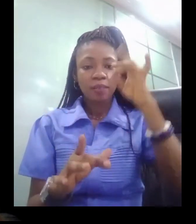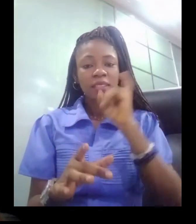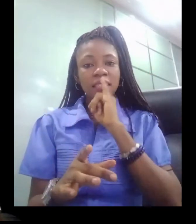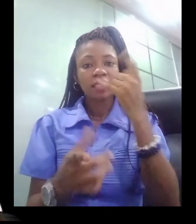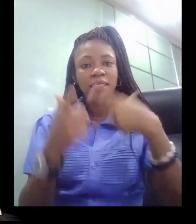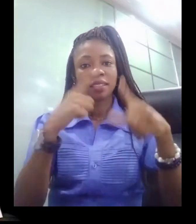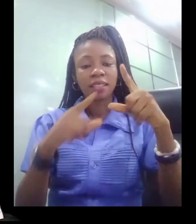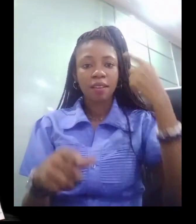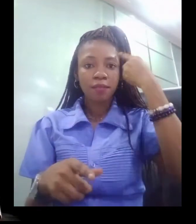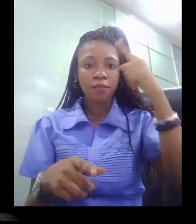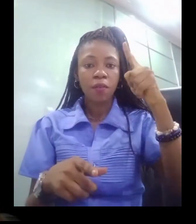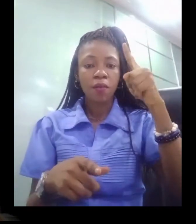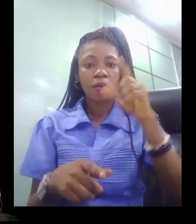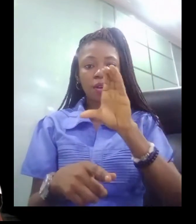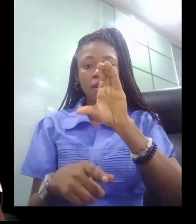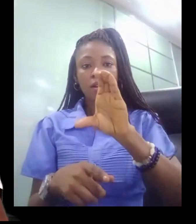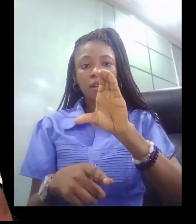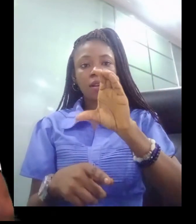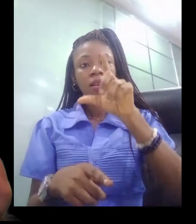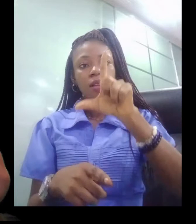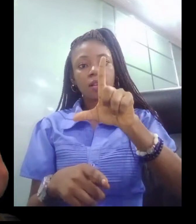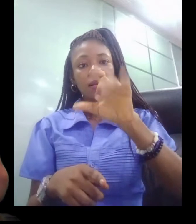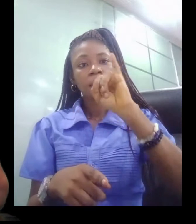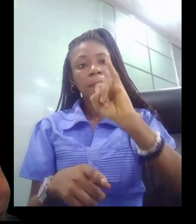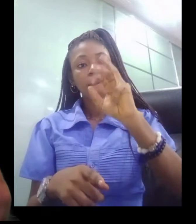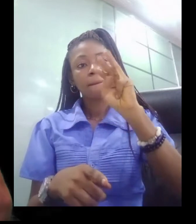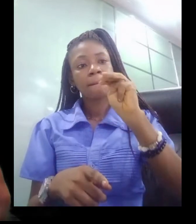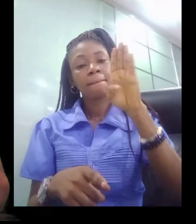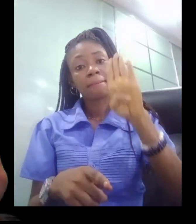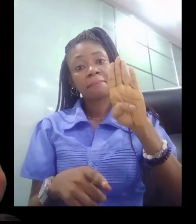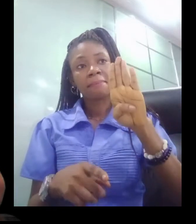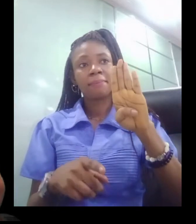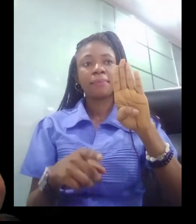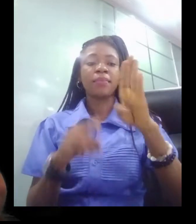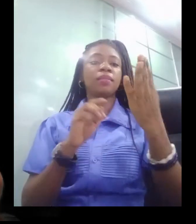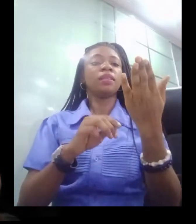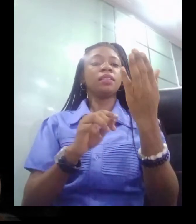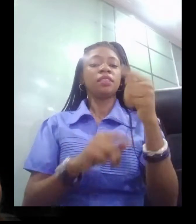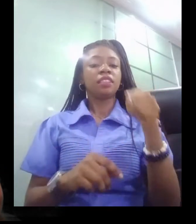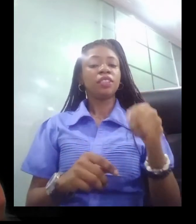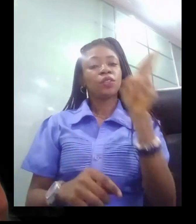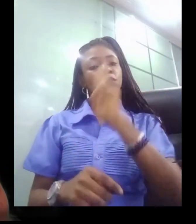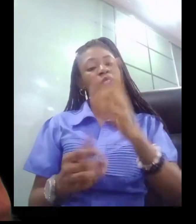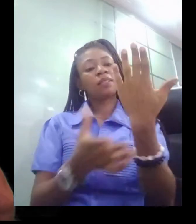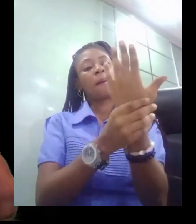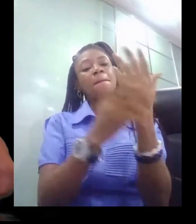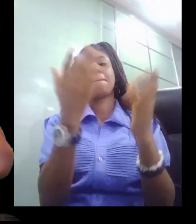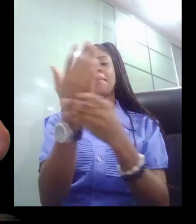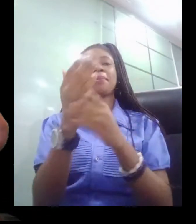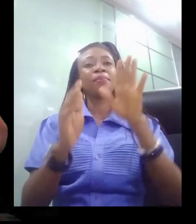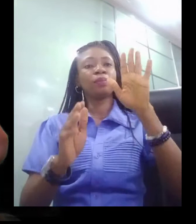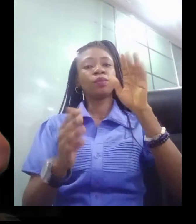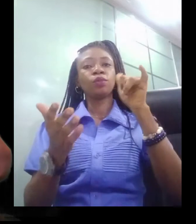sign for climb. Aisha uses her palms to show a